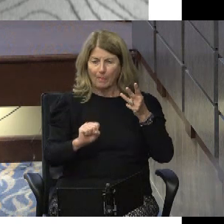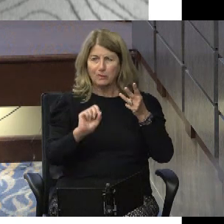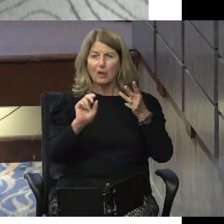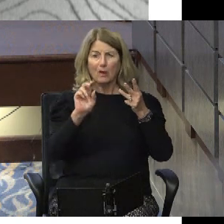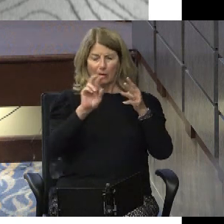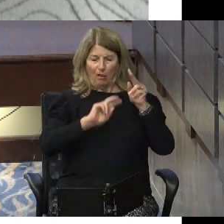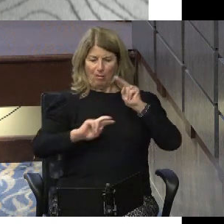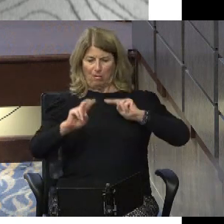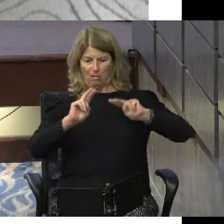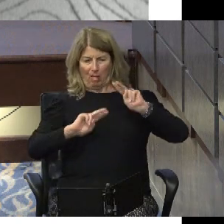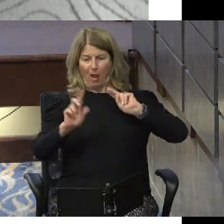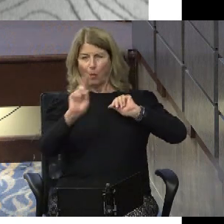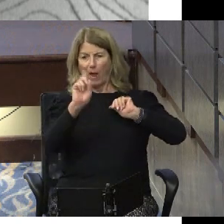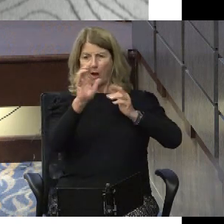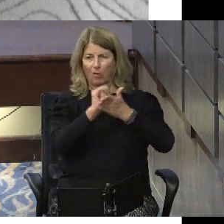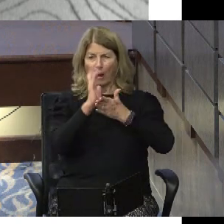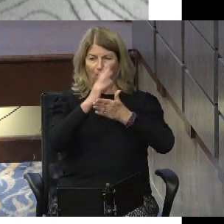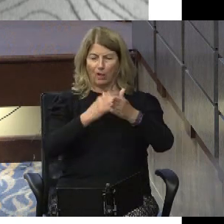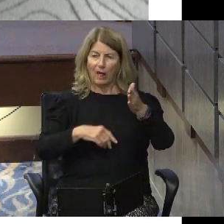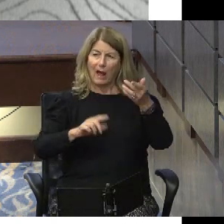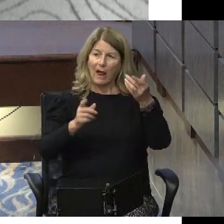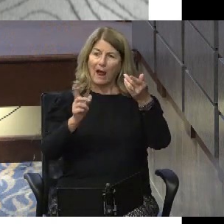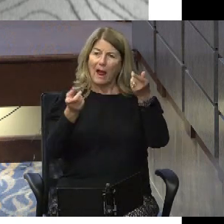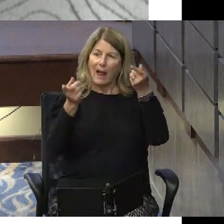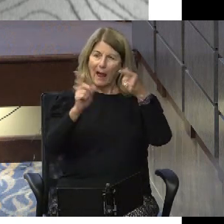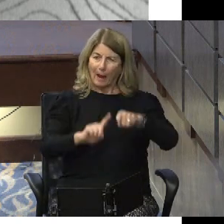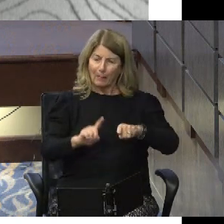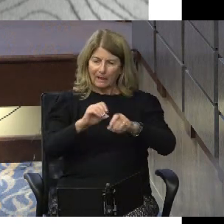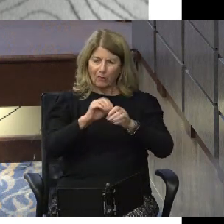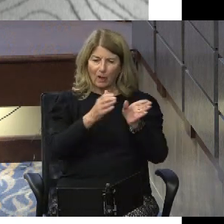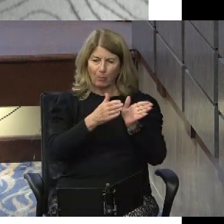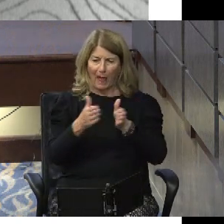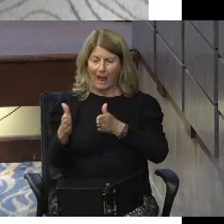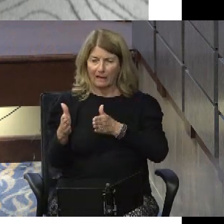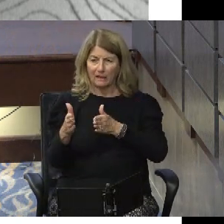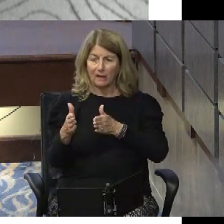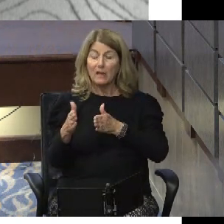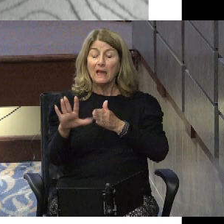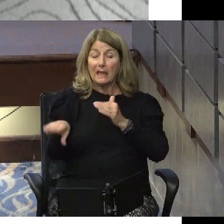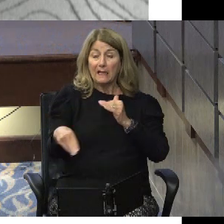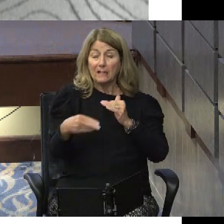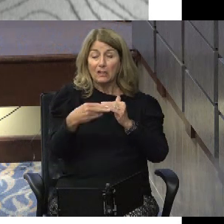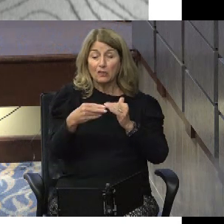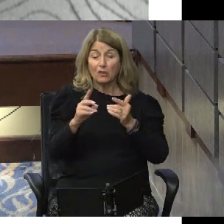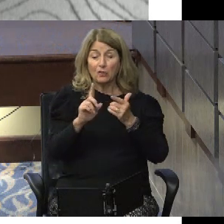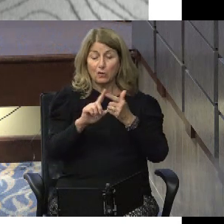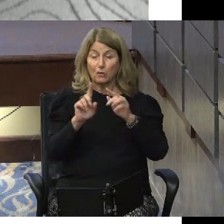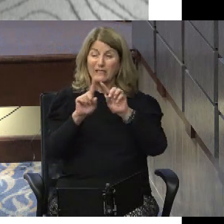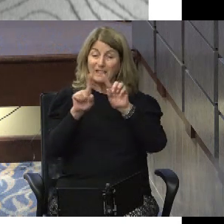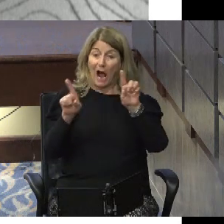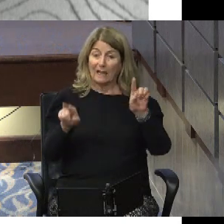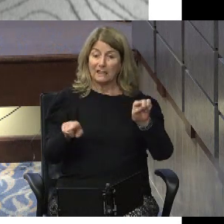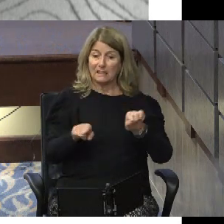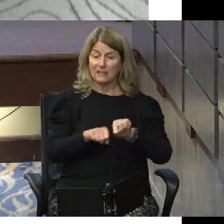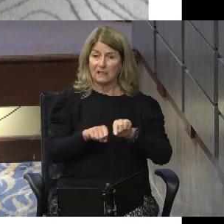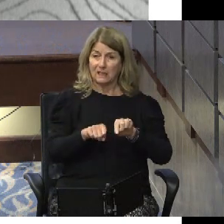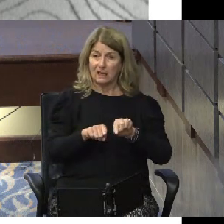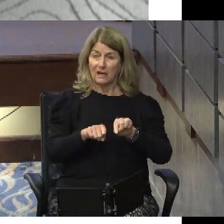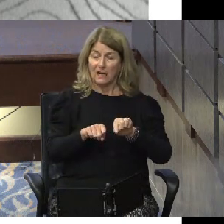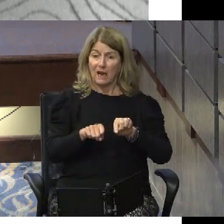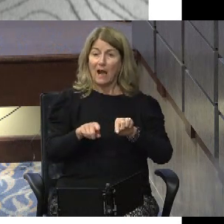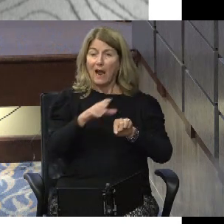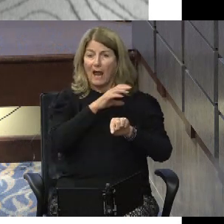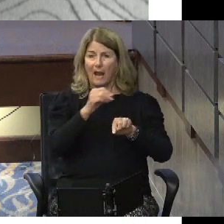happen in the map, in the plan below. So in addition to signage elements, in addition to seating and